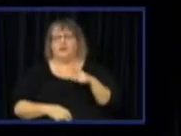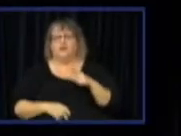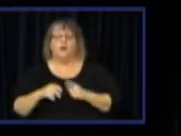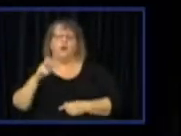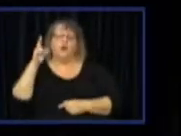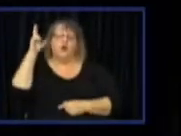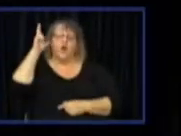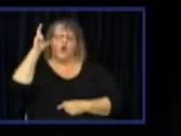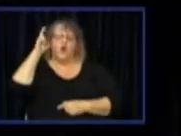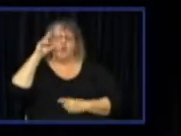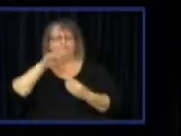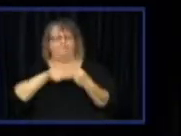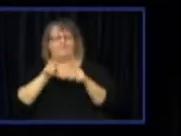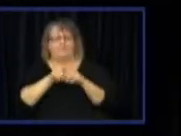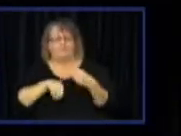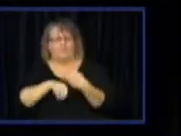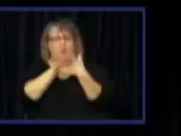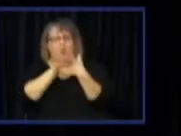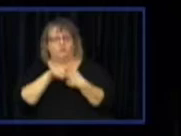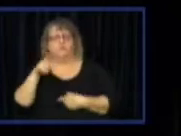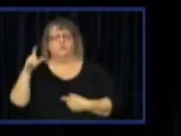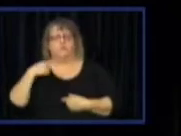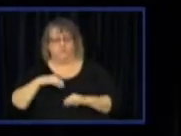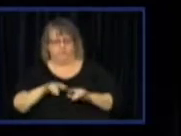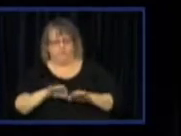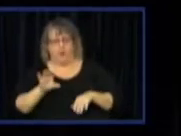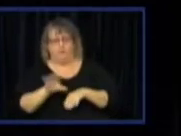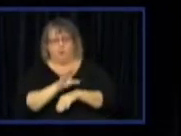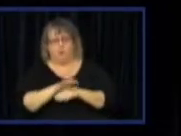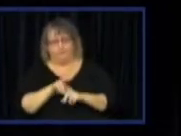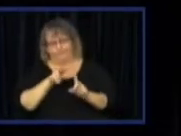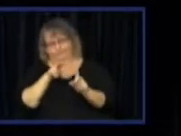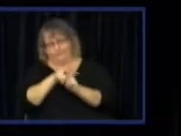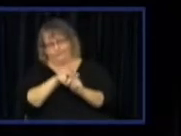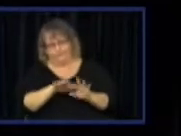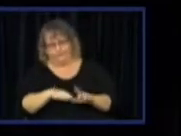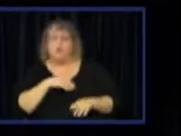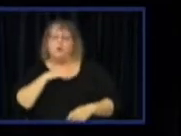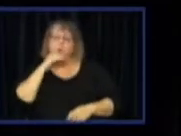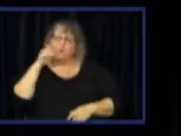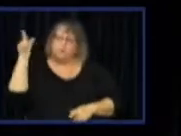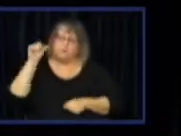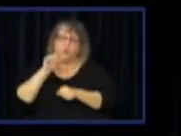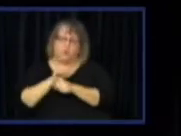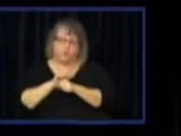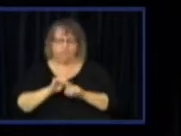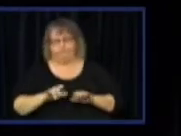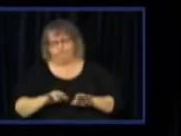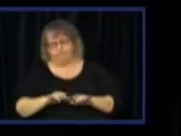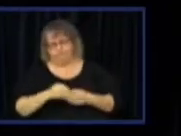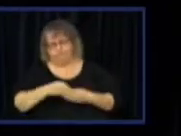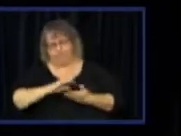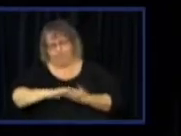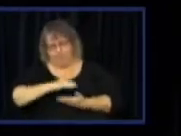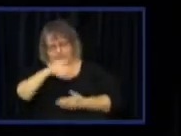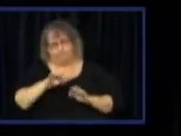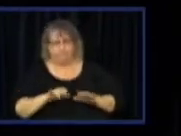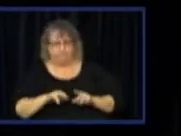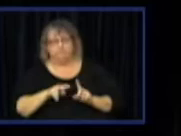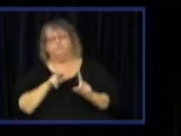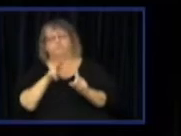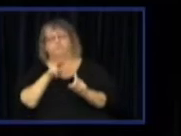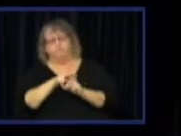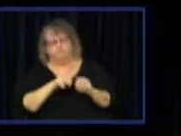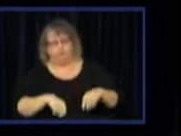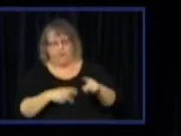audio-visual telecommunications. So I can log on to a computer very quickly at my home or in my office or on the go. And after I log